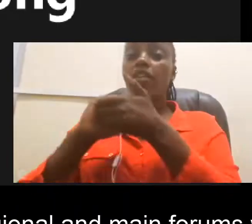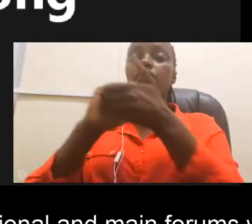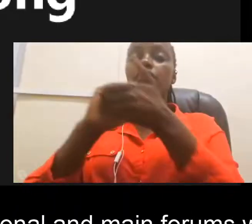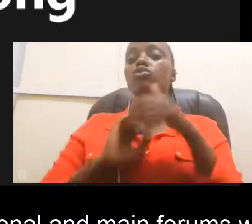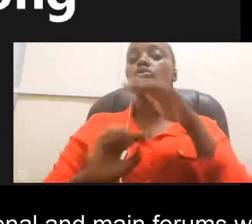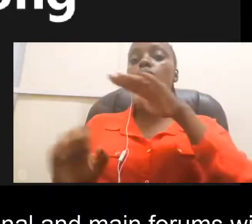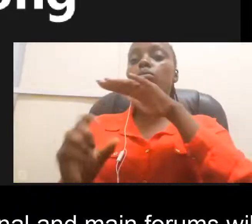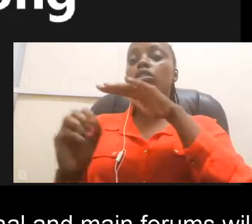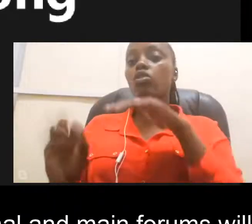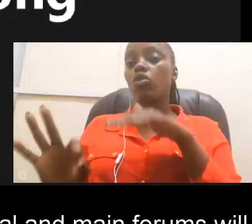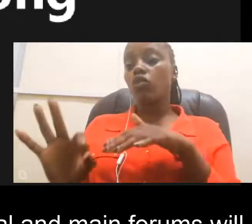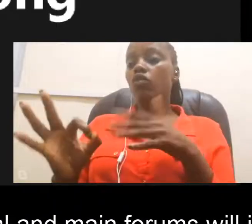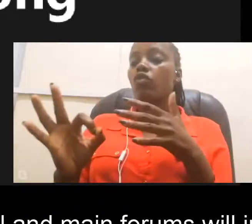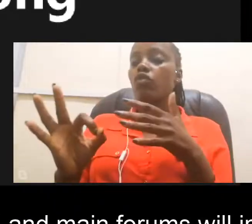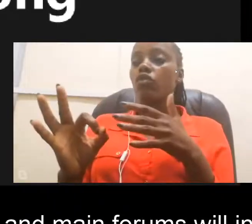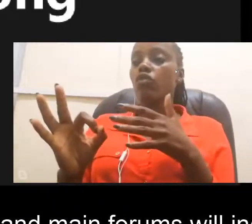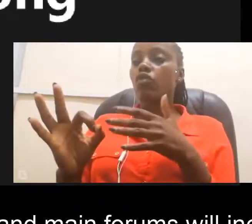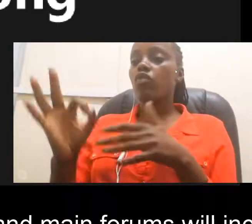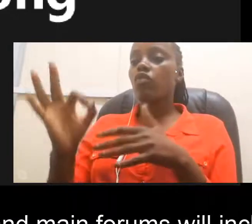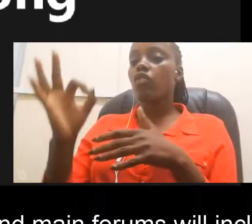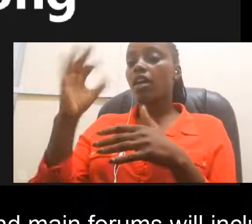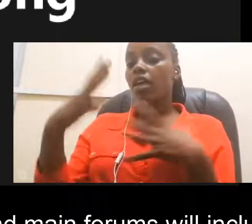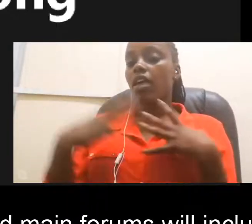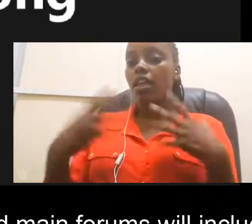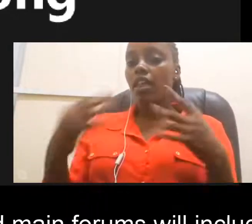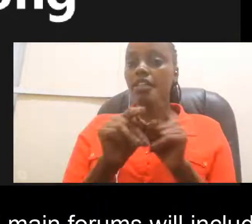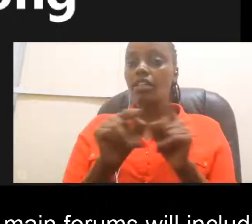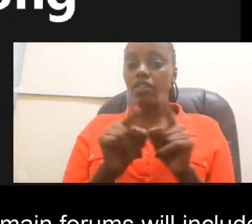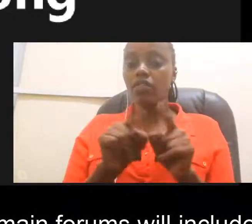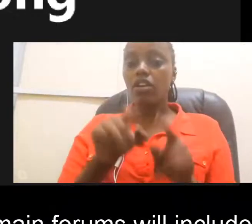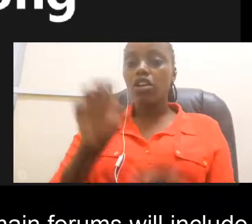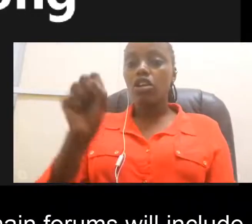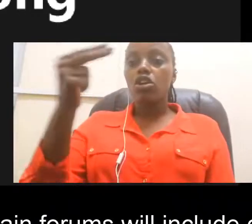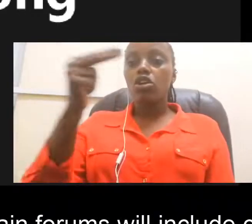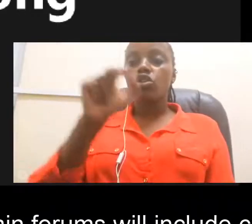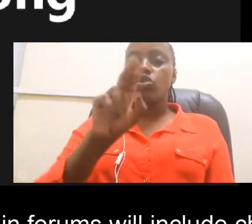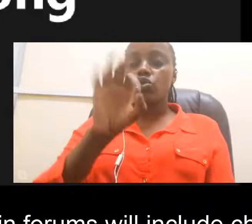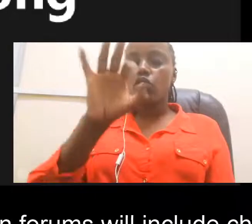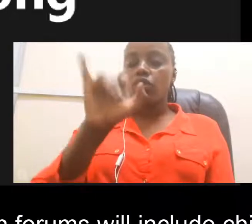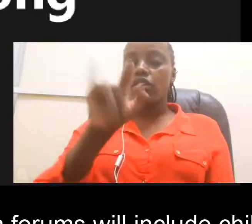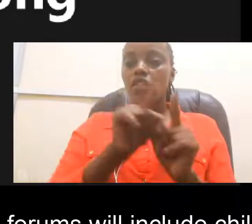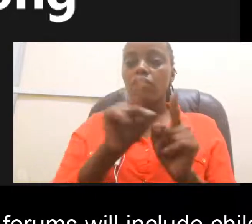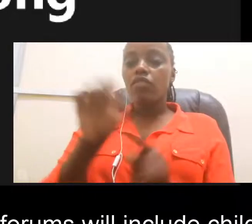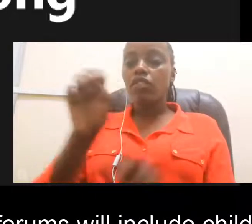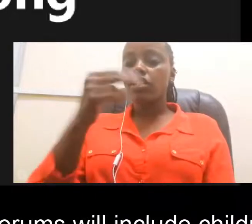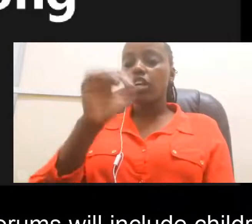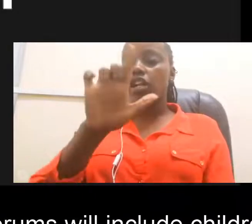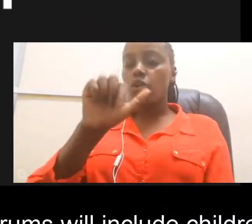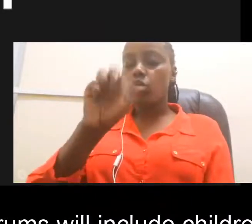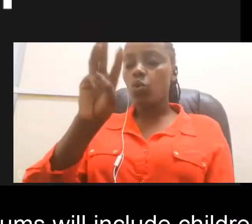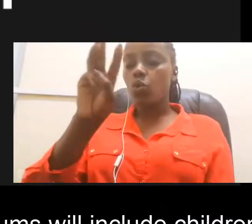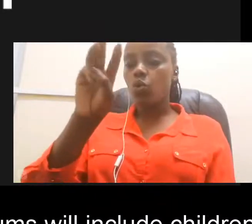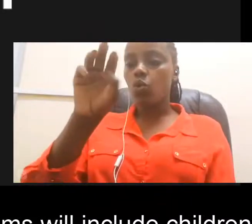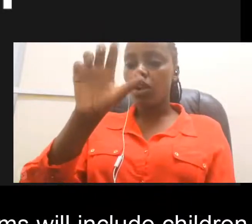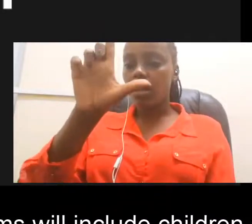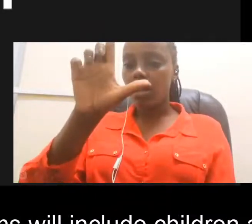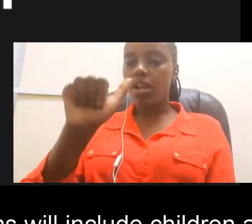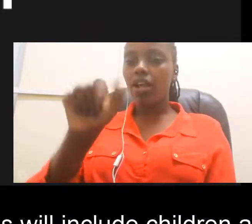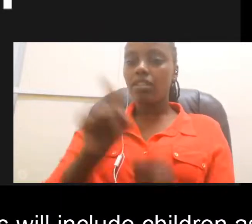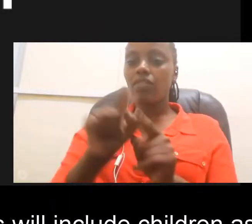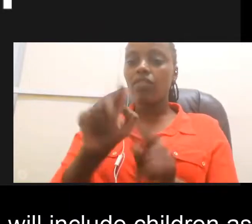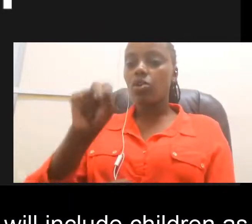and the Child Protection Unit, the Sufi Sheikhs and the Cellular Sheikhs, the civil society, UNICEF,